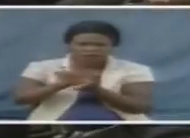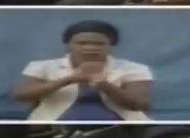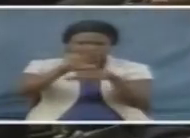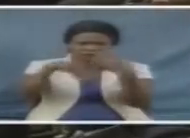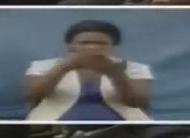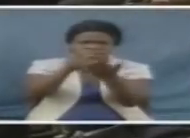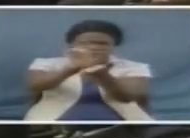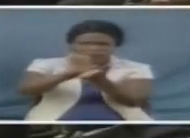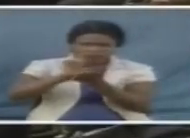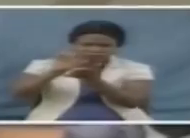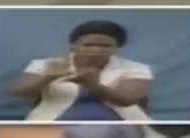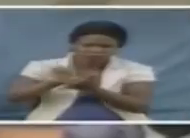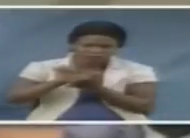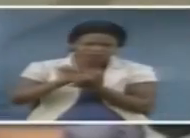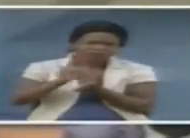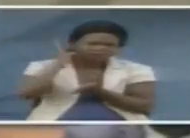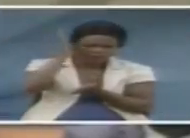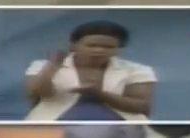So all the